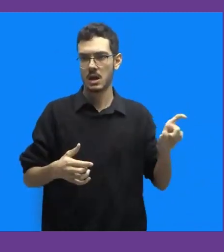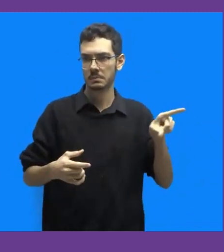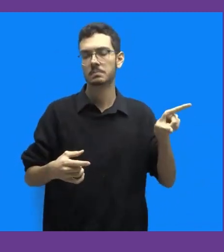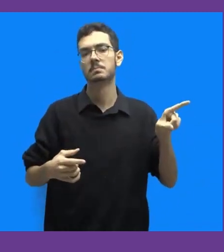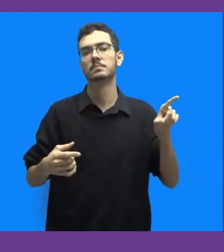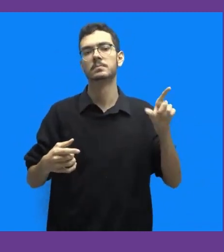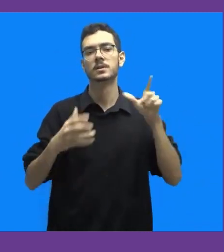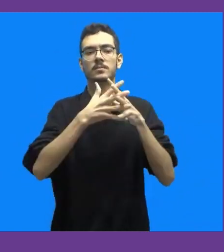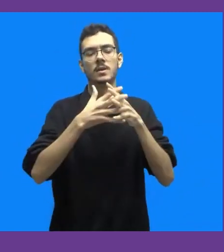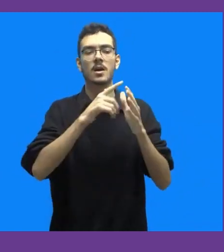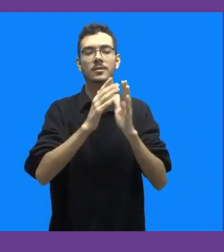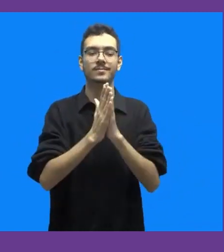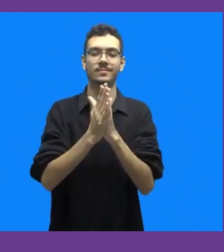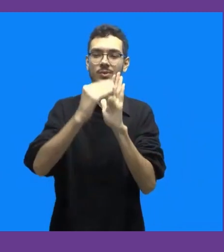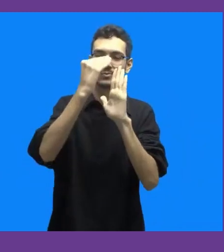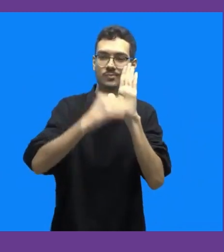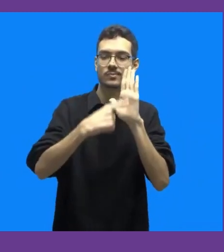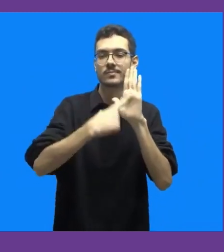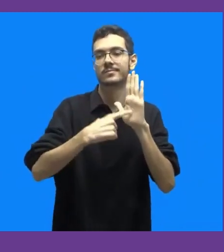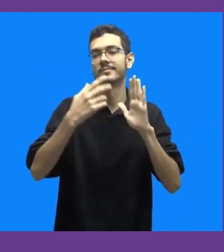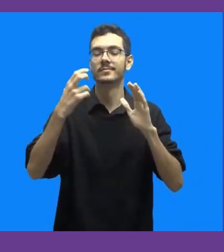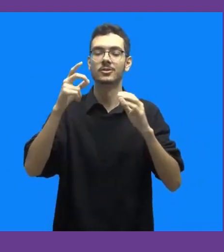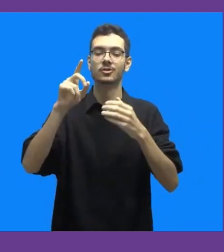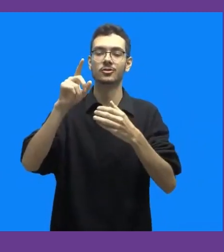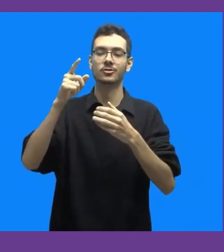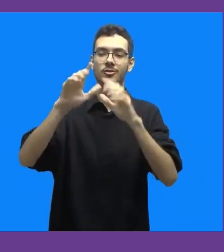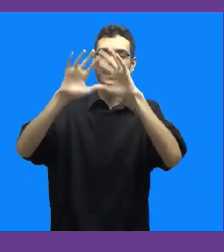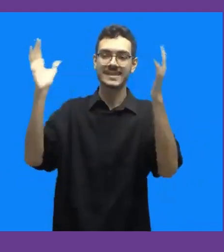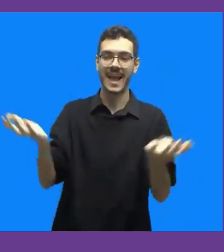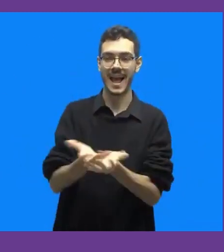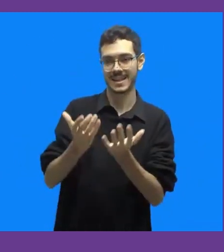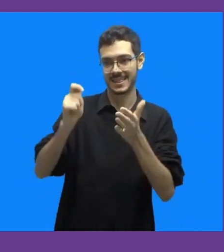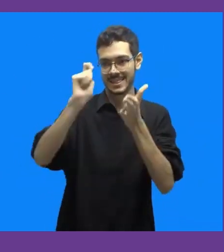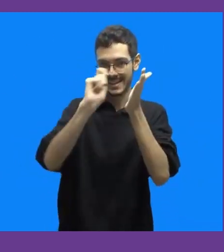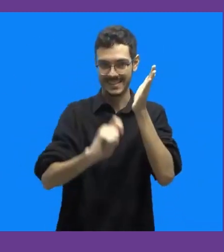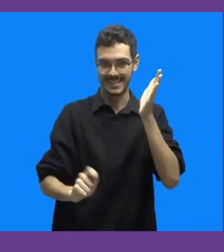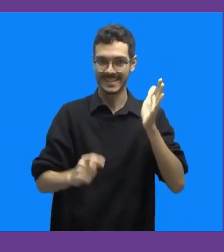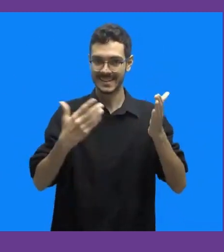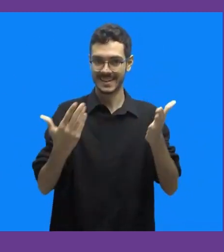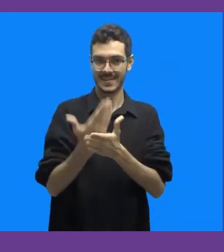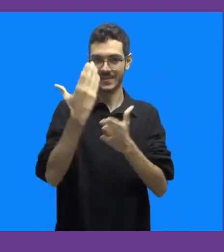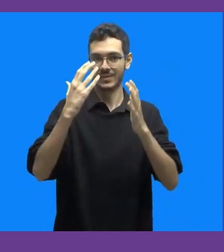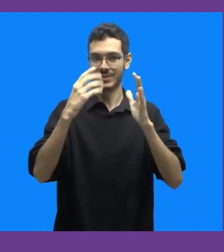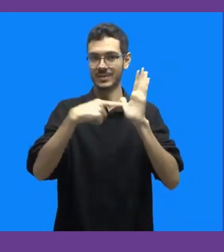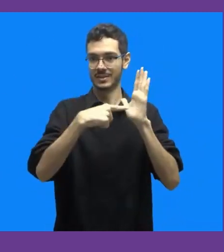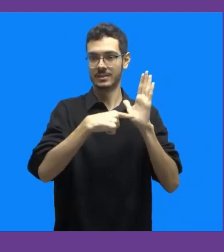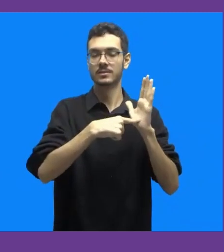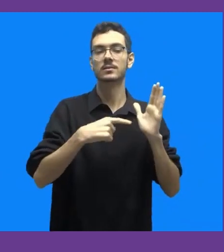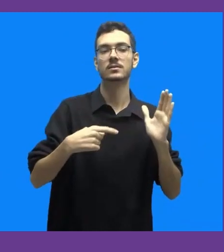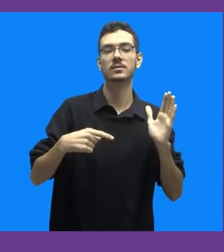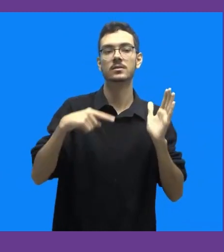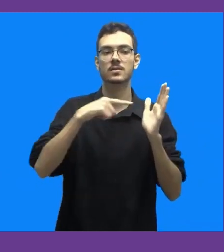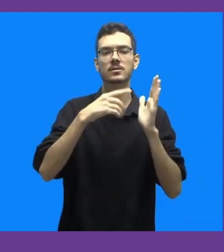of time and the students really enjoyed. So UD plus one. Okay.